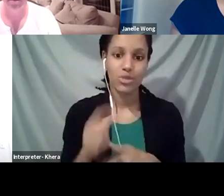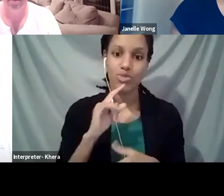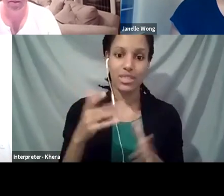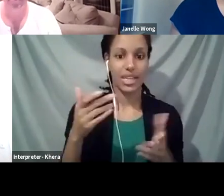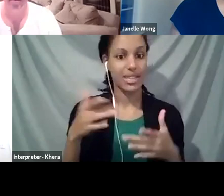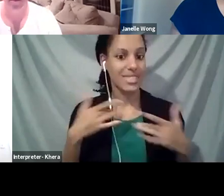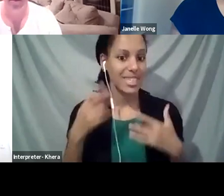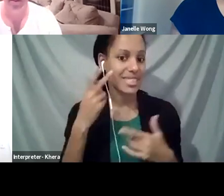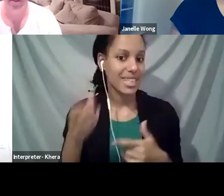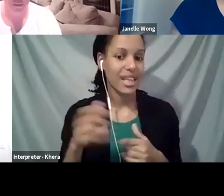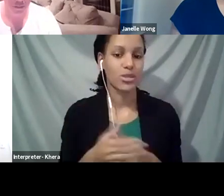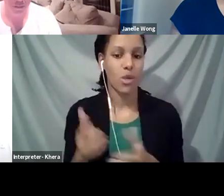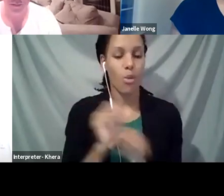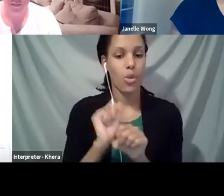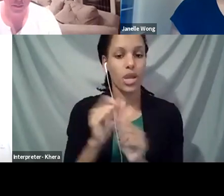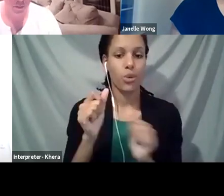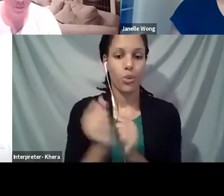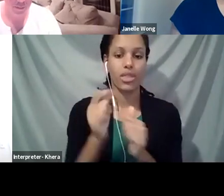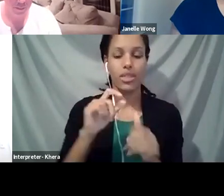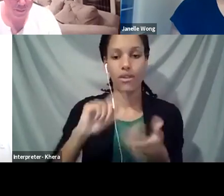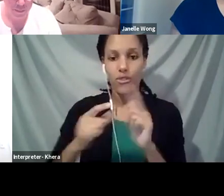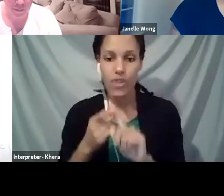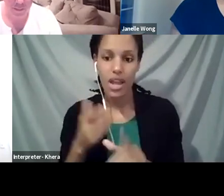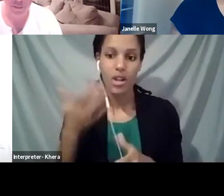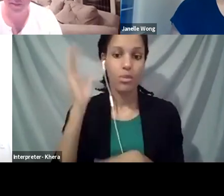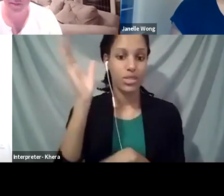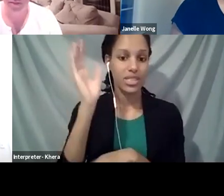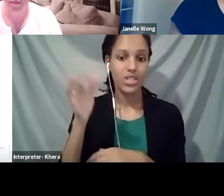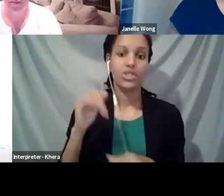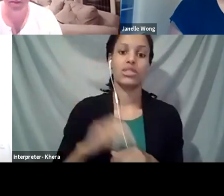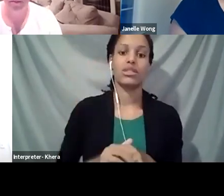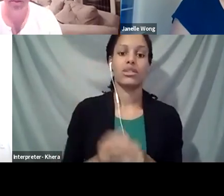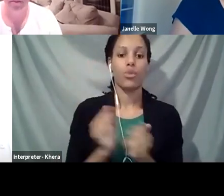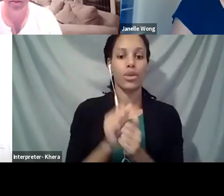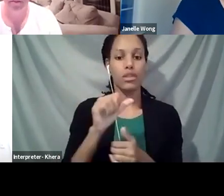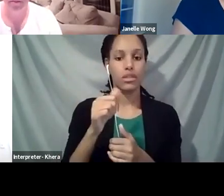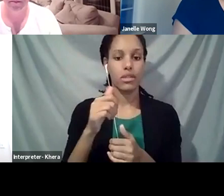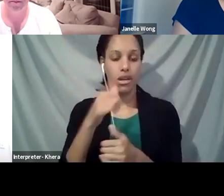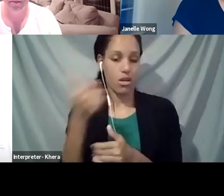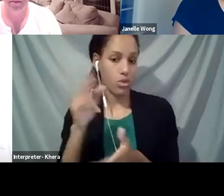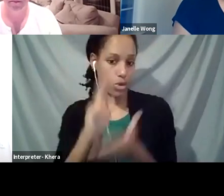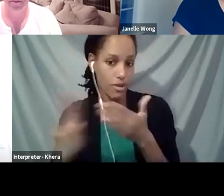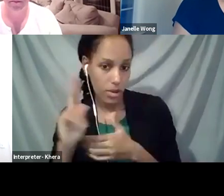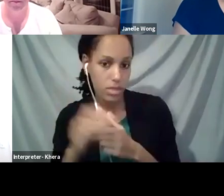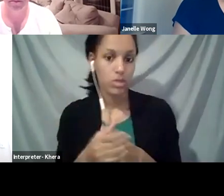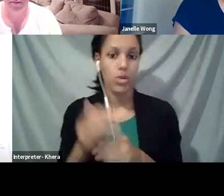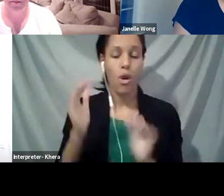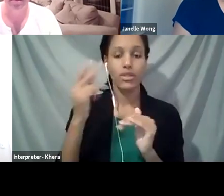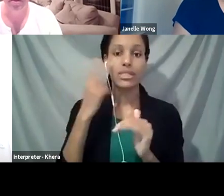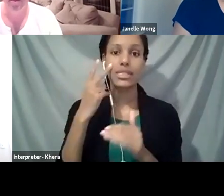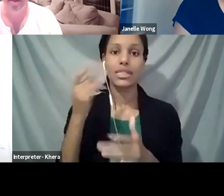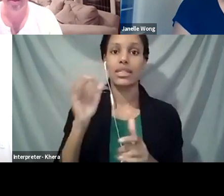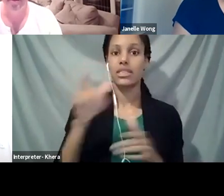conjunction with a group at another university, which will hopefully enable these conversations to continue into the future